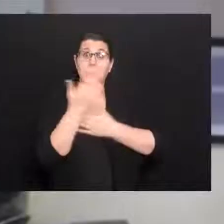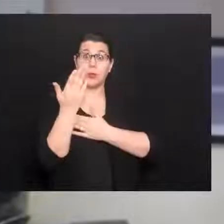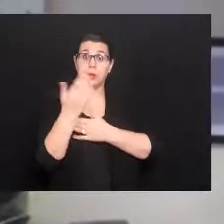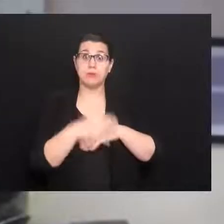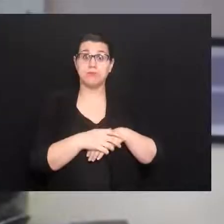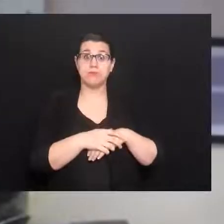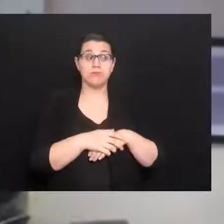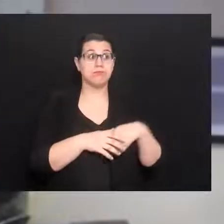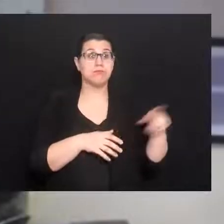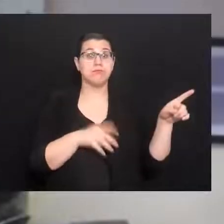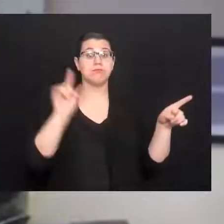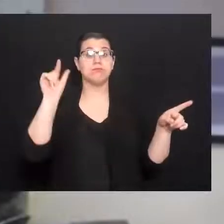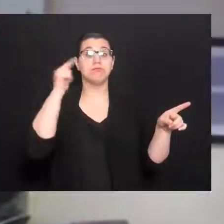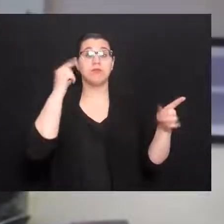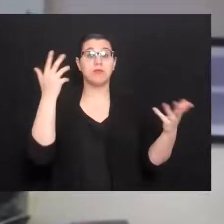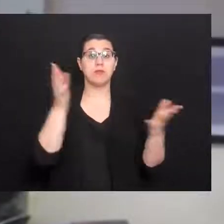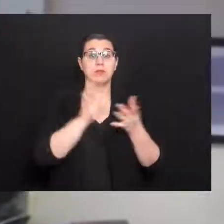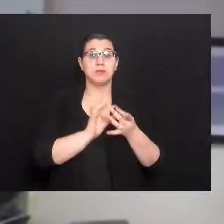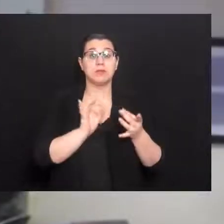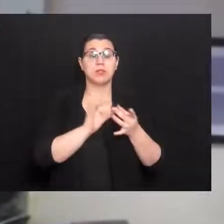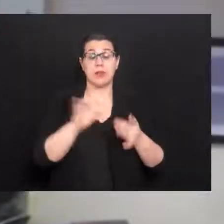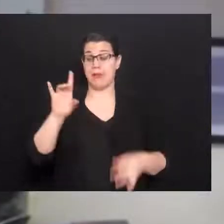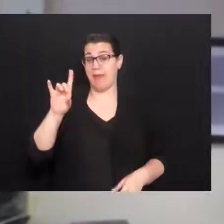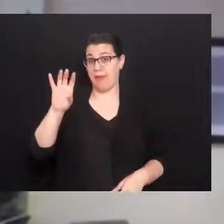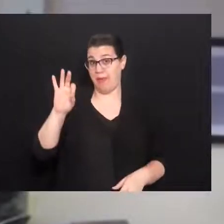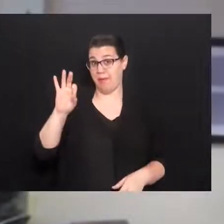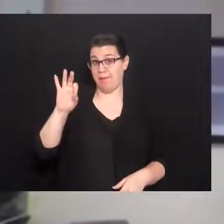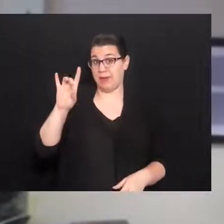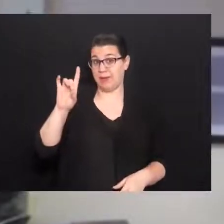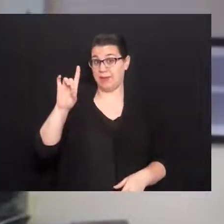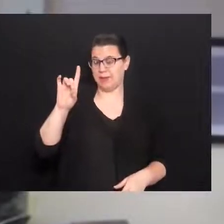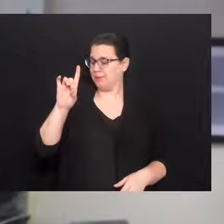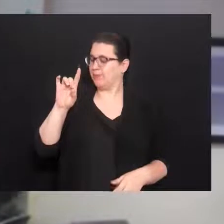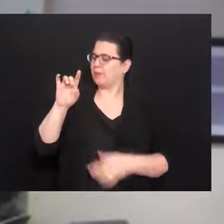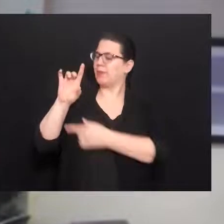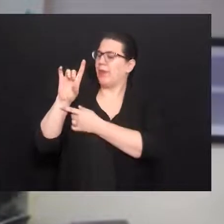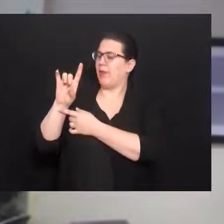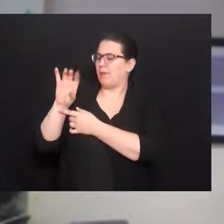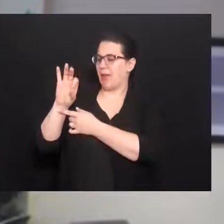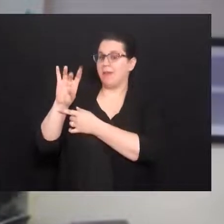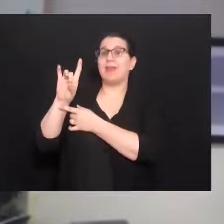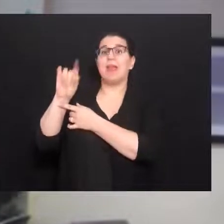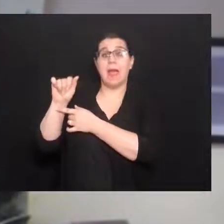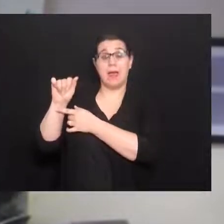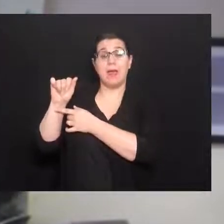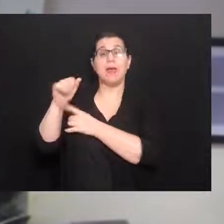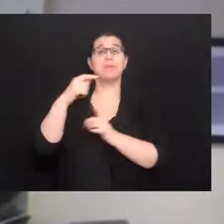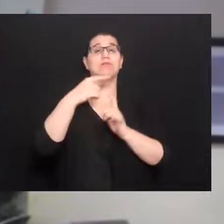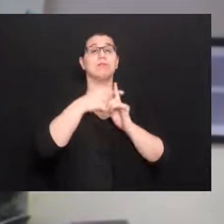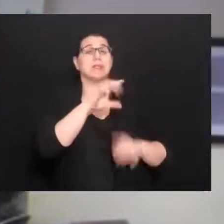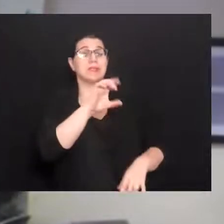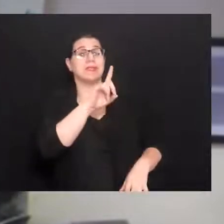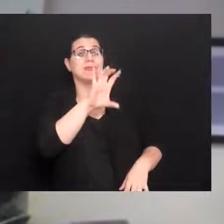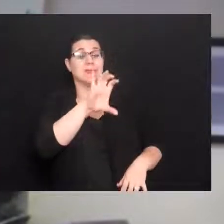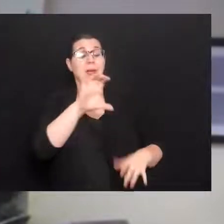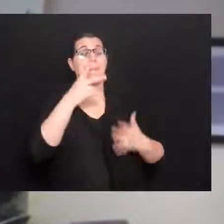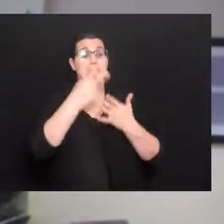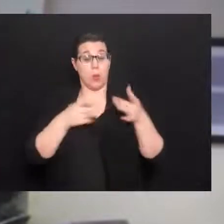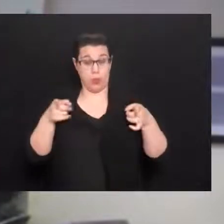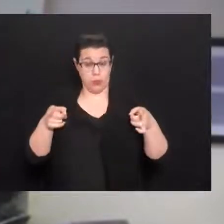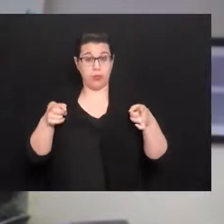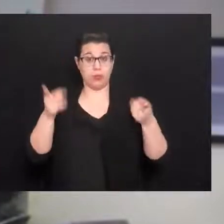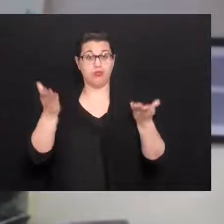the FDA and the CDC both came out with recommendations that we can mix and